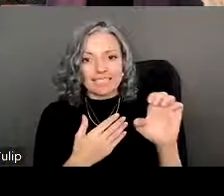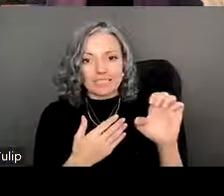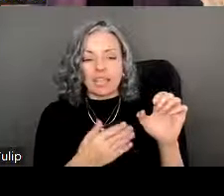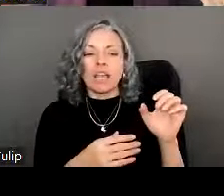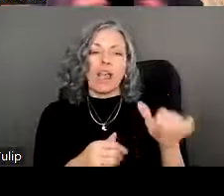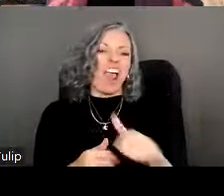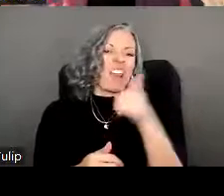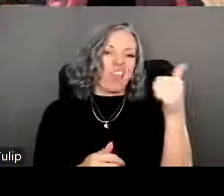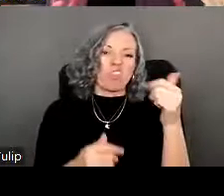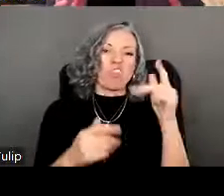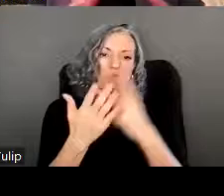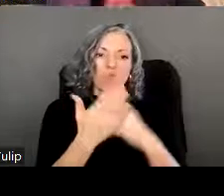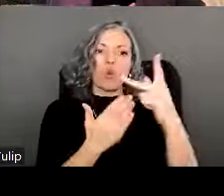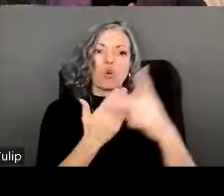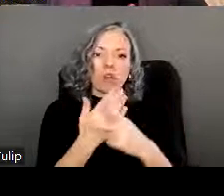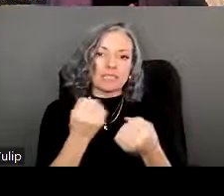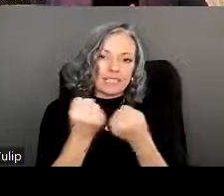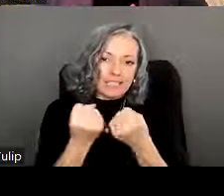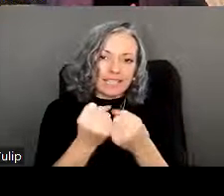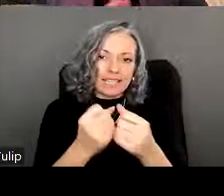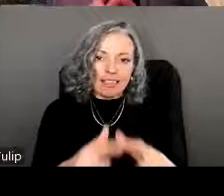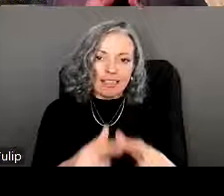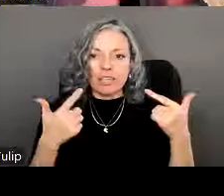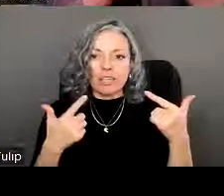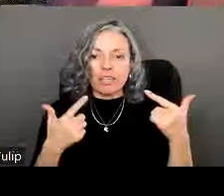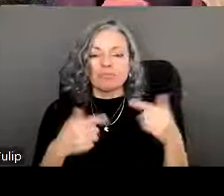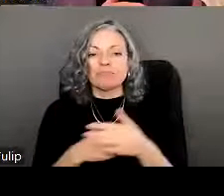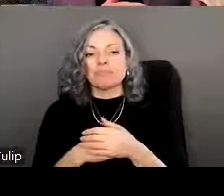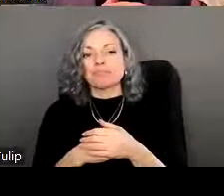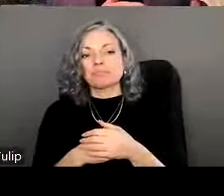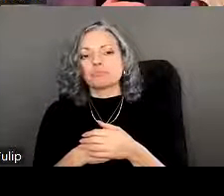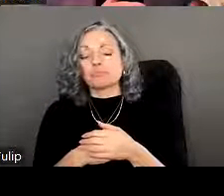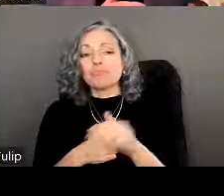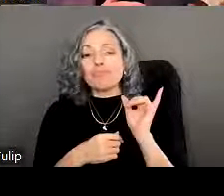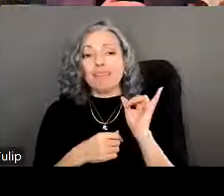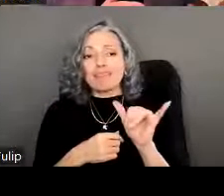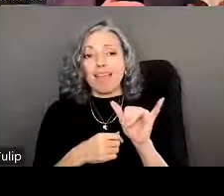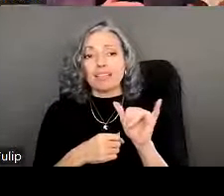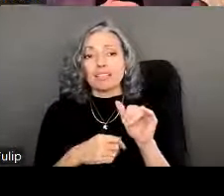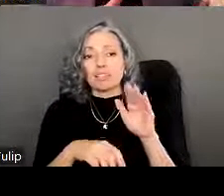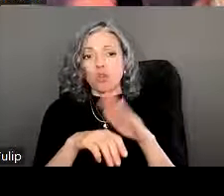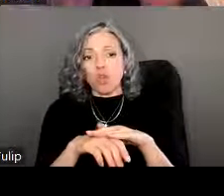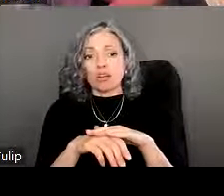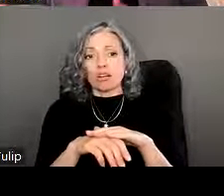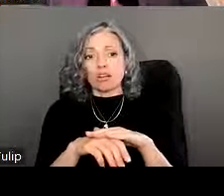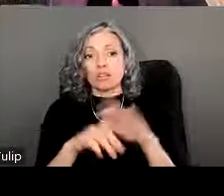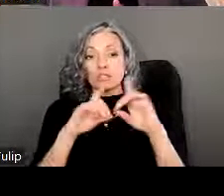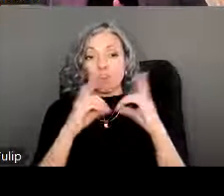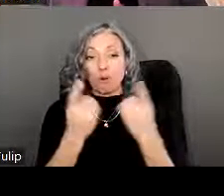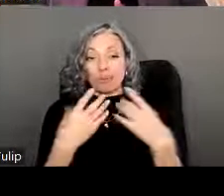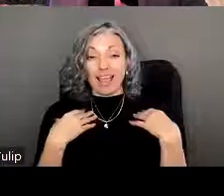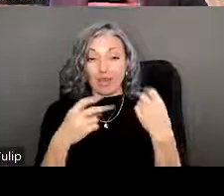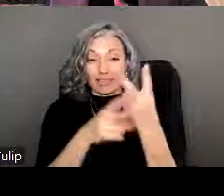other waiver programs, assisted living waiver, for instance. That's on the Department of Healthcare Services side.